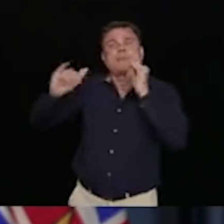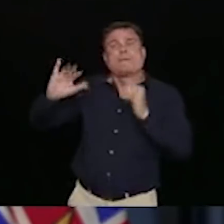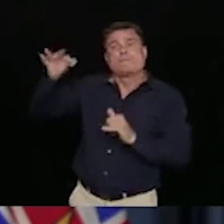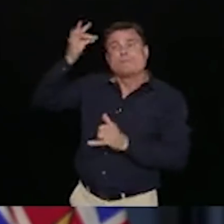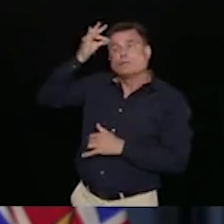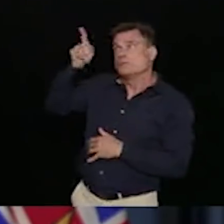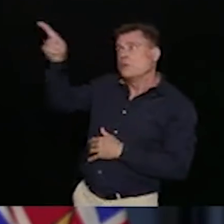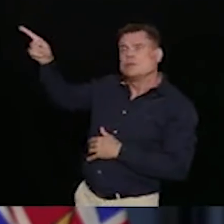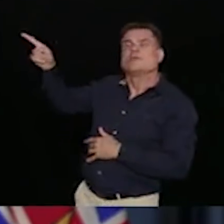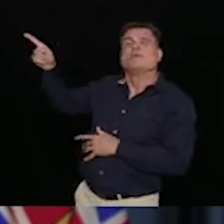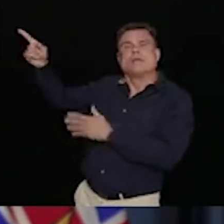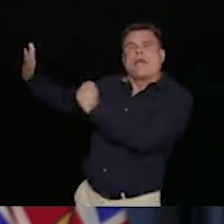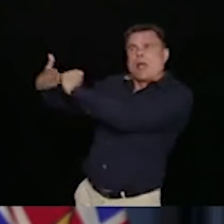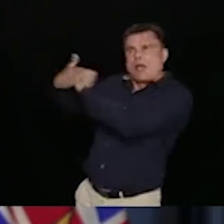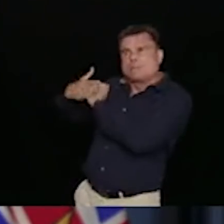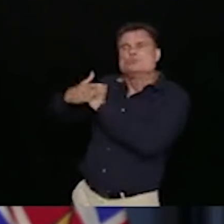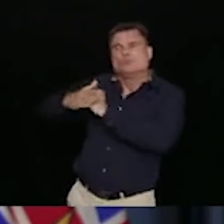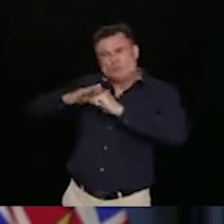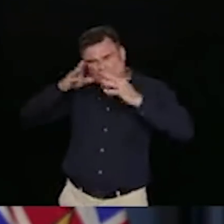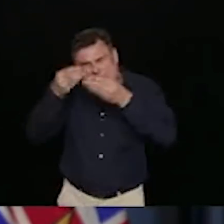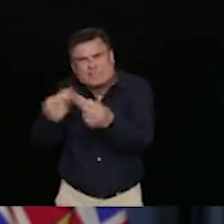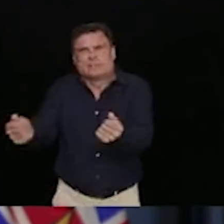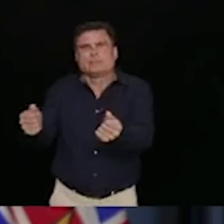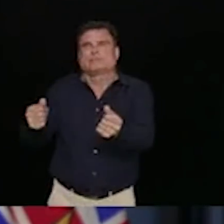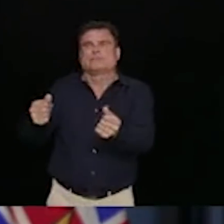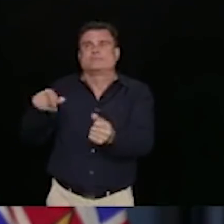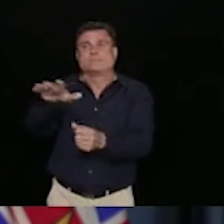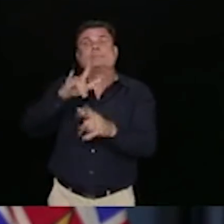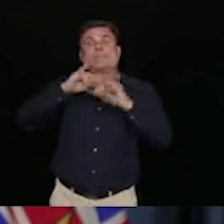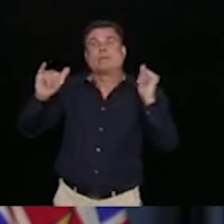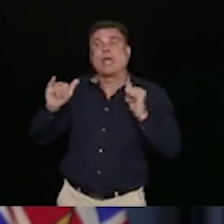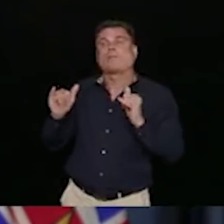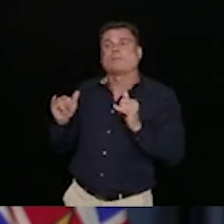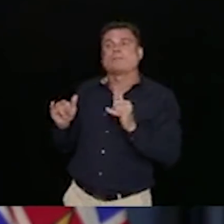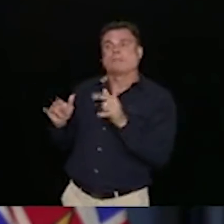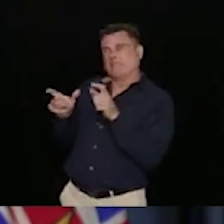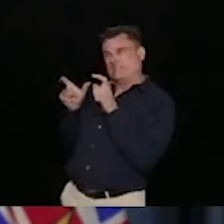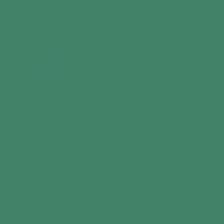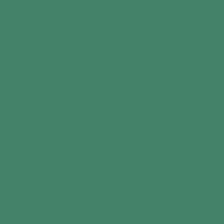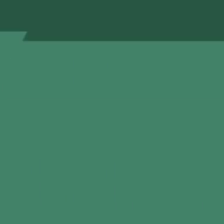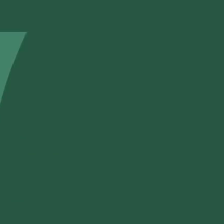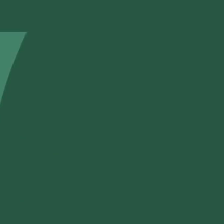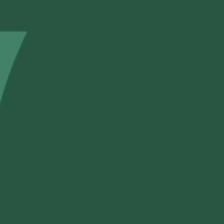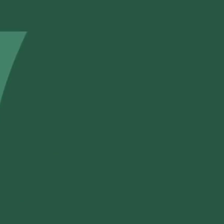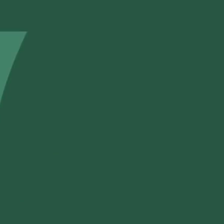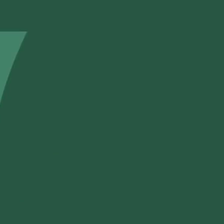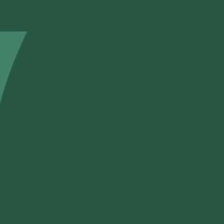can wrestle this to the ground just the way we have all collectively wrestled COVID-19 to the ground.